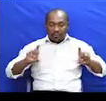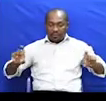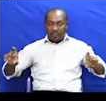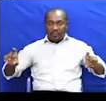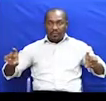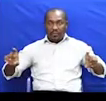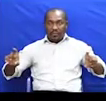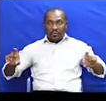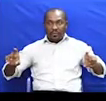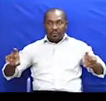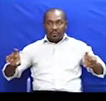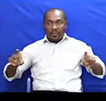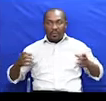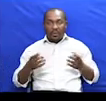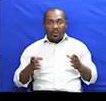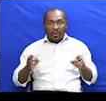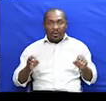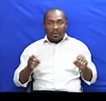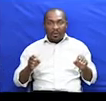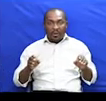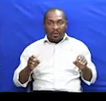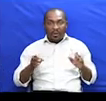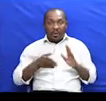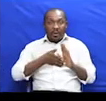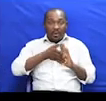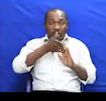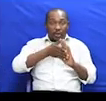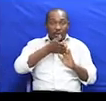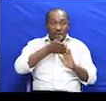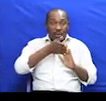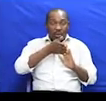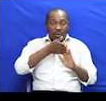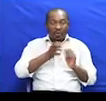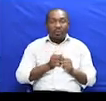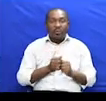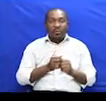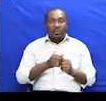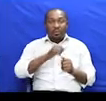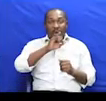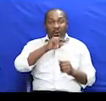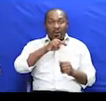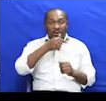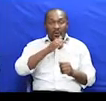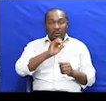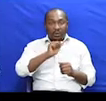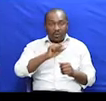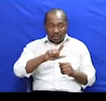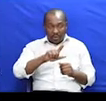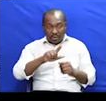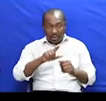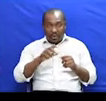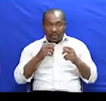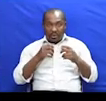Also in cubic centimeter, we must have the volume used.